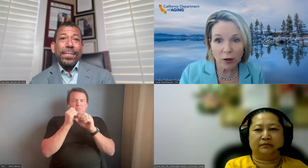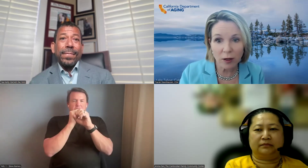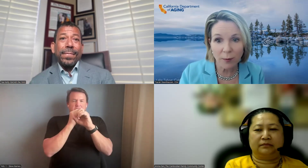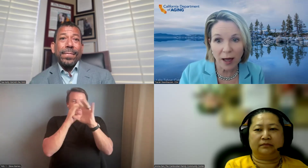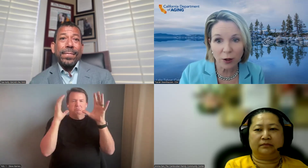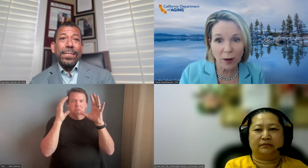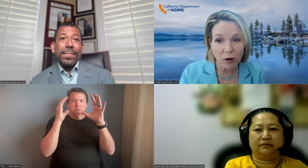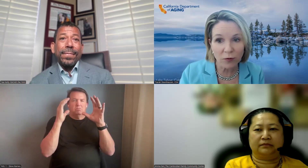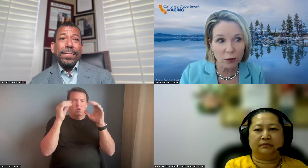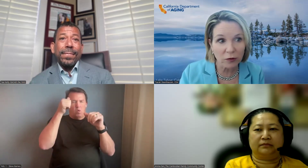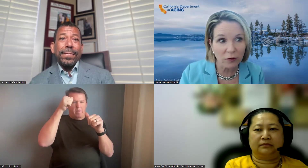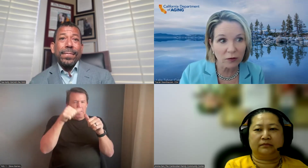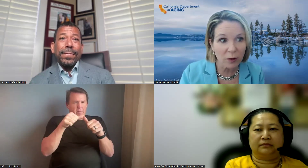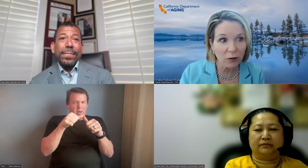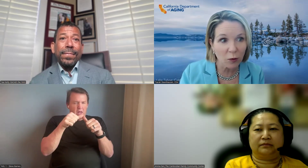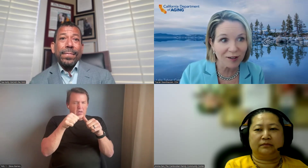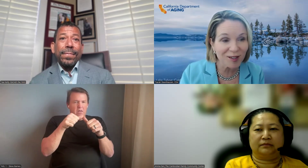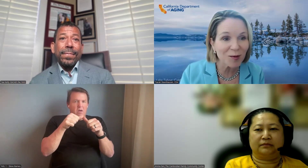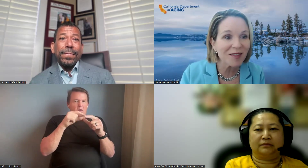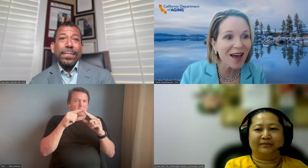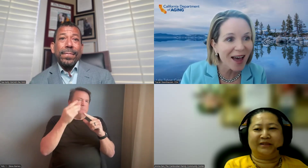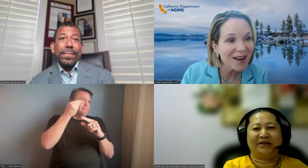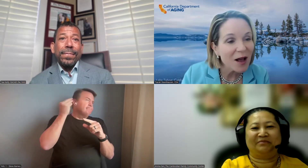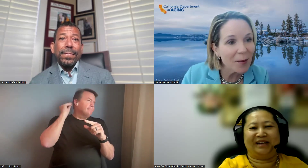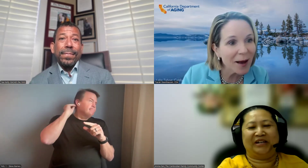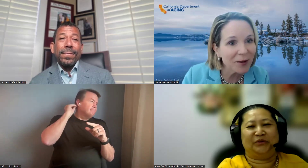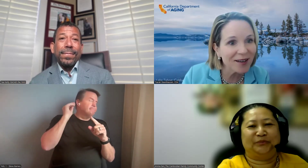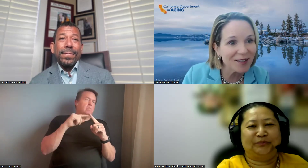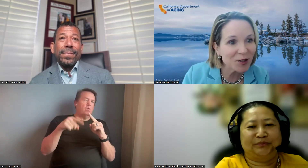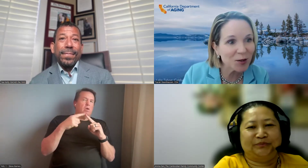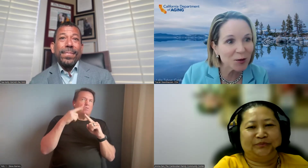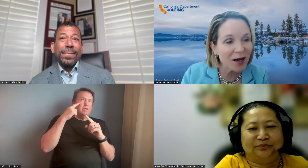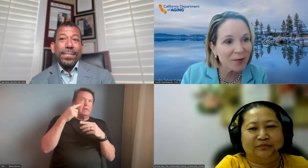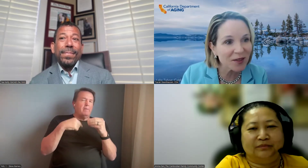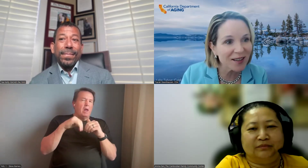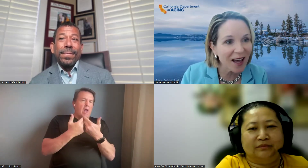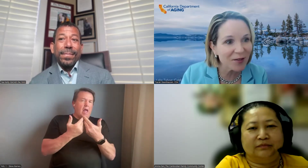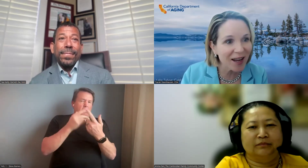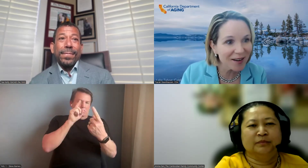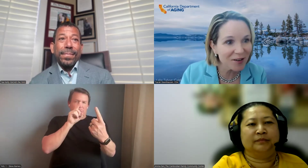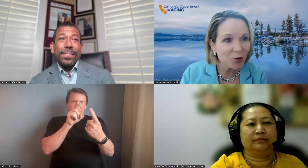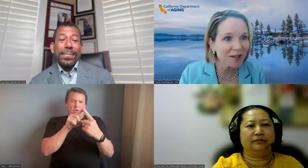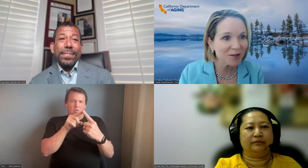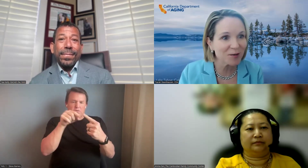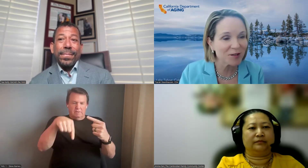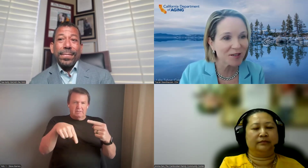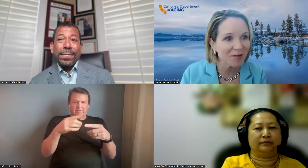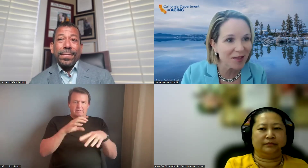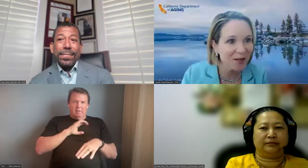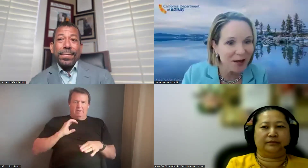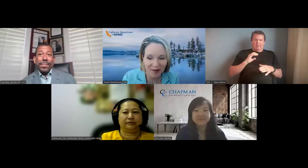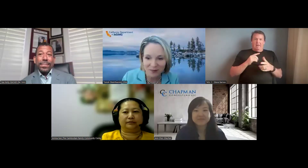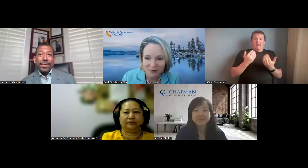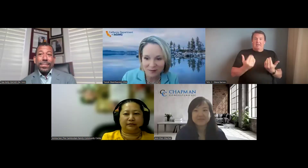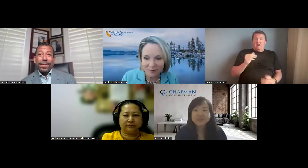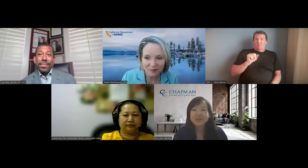how you might want to focus this committee's work. So with that, I'm happy to have Anne Choi introduce herself. Thank